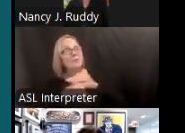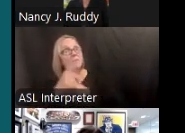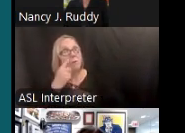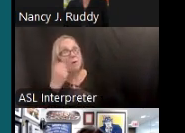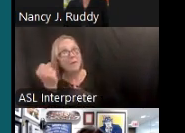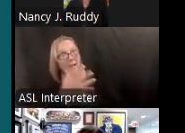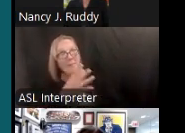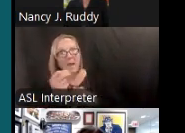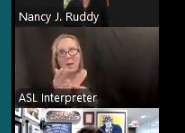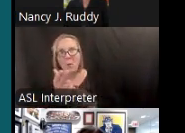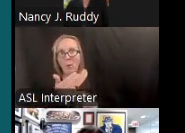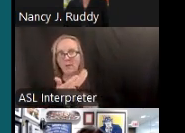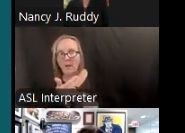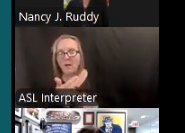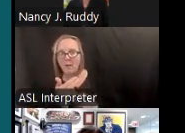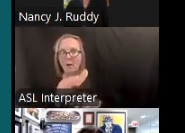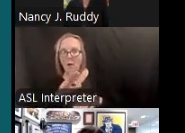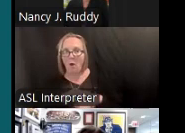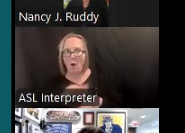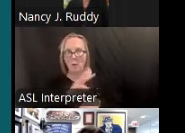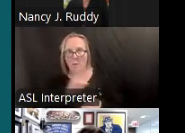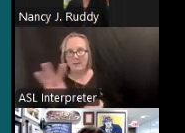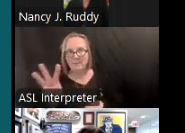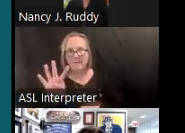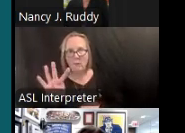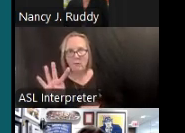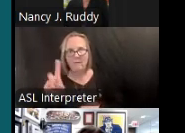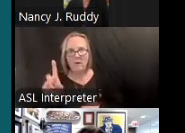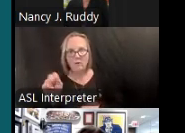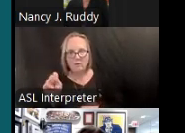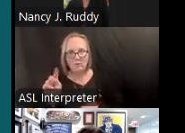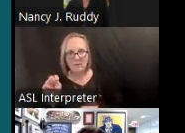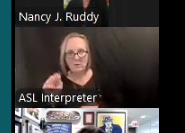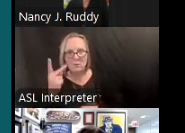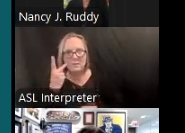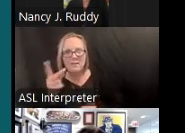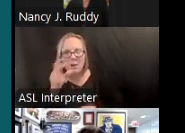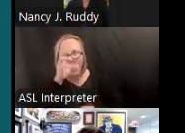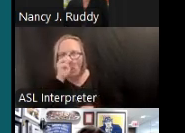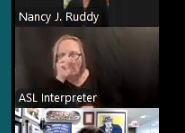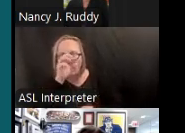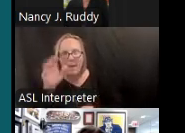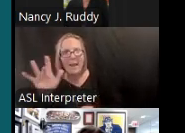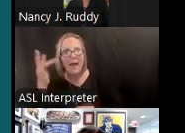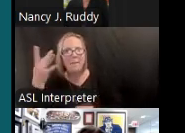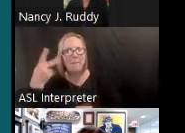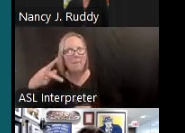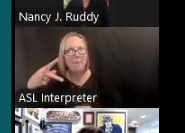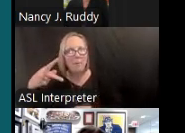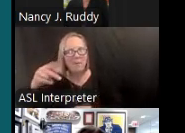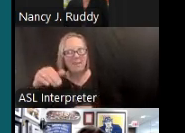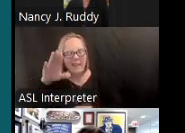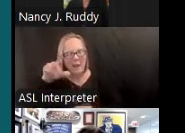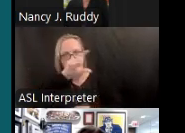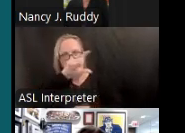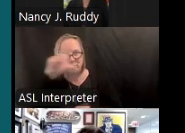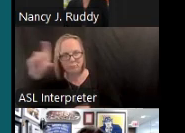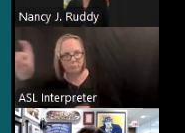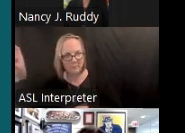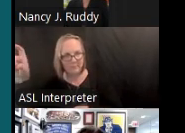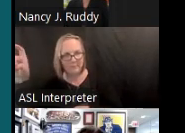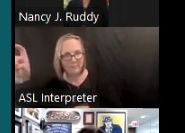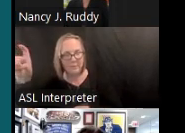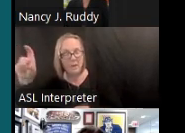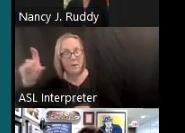and hotel would be along West 41st Street, shown in orange and light purple along the top of the plan. The